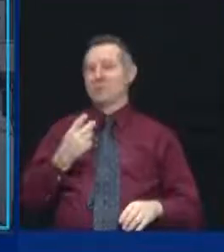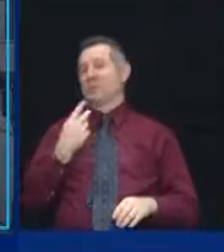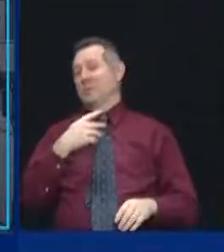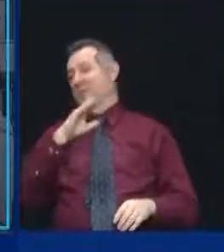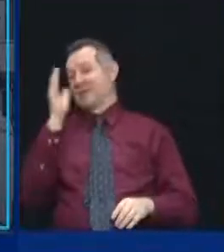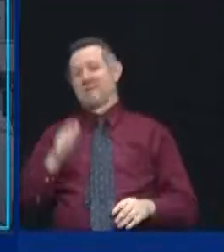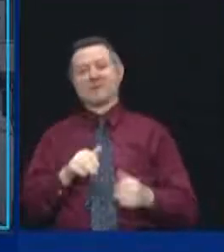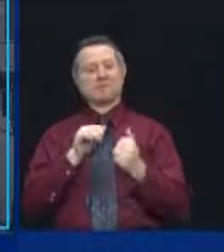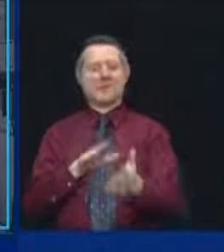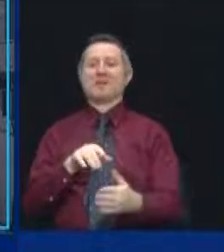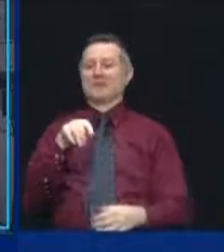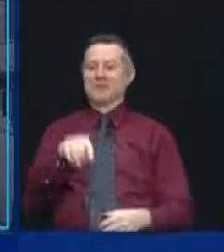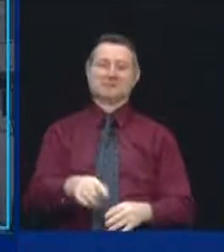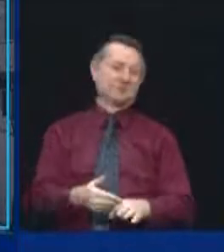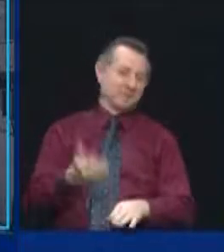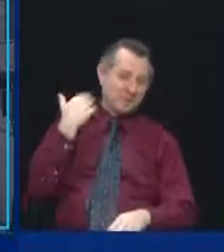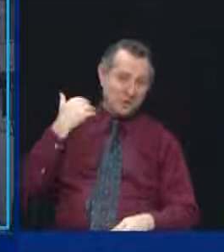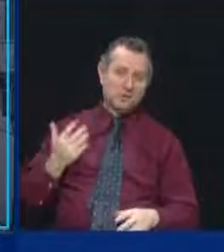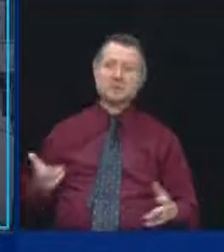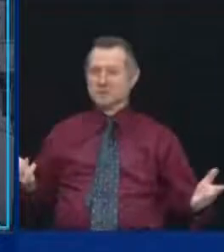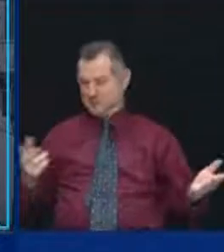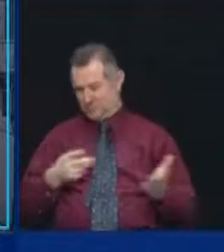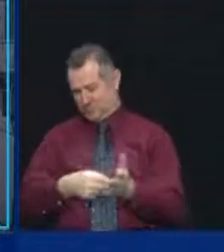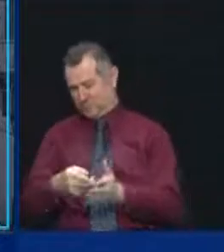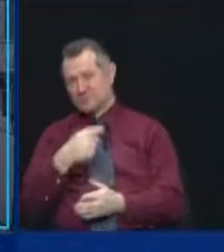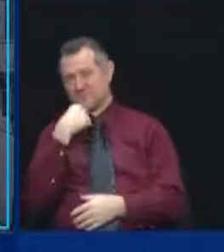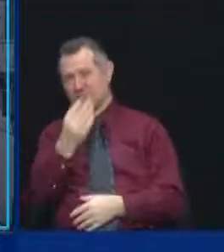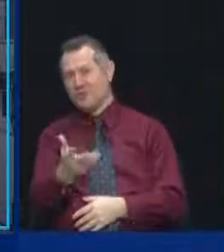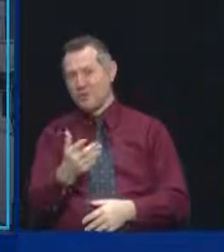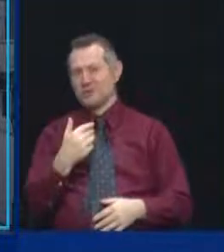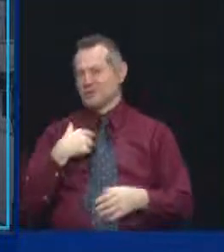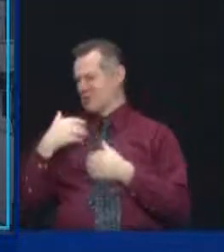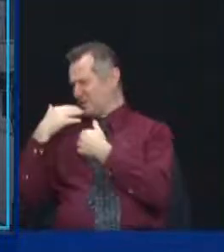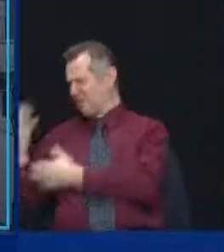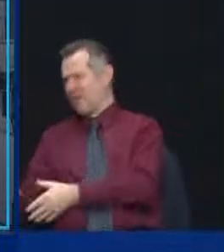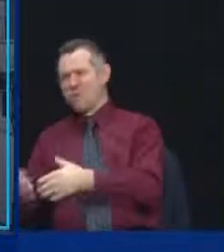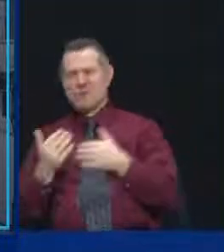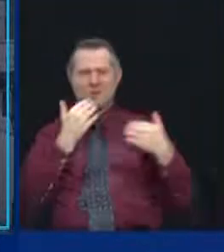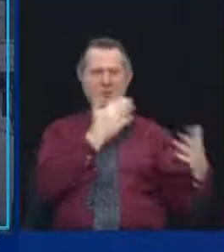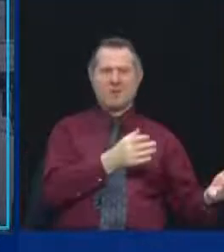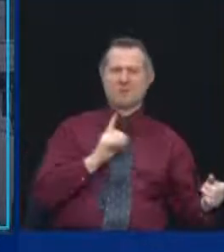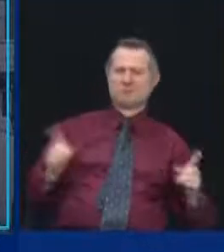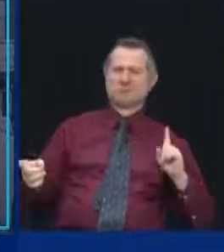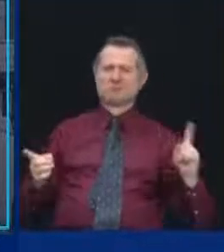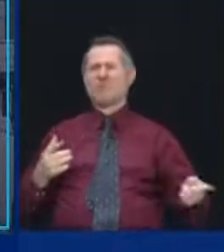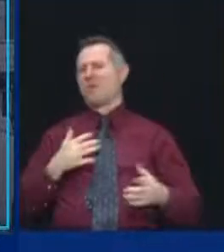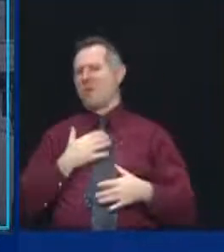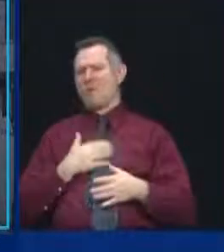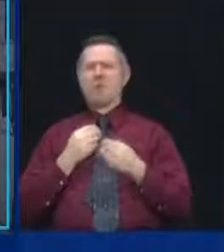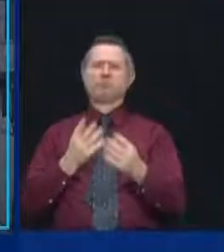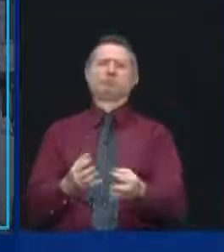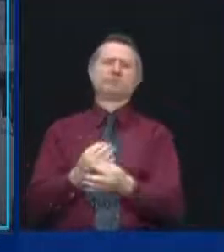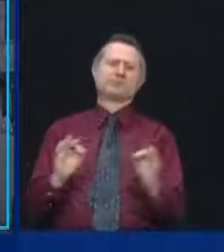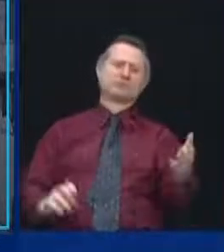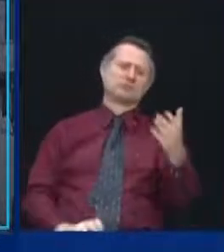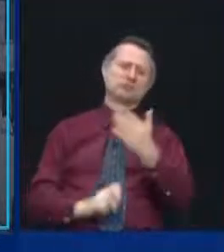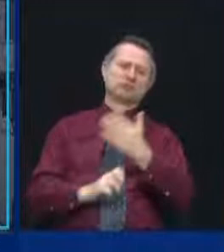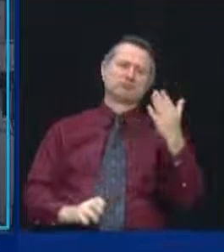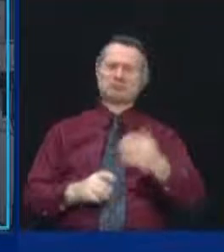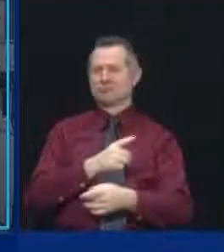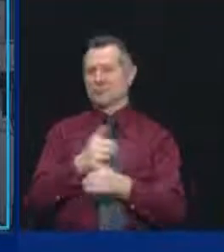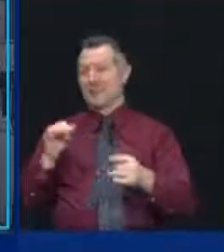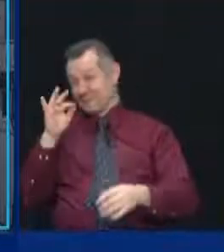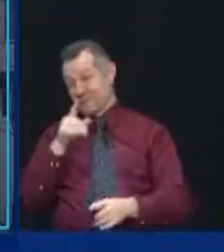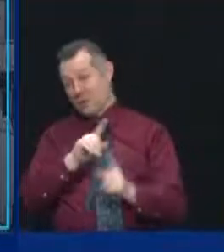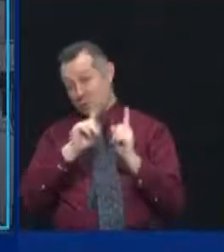honest. And I want to thank them for the generosity of offering a free ticket to the game. I want to thank